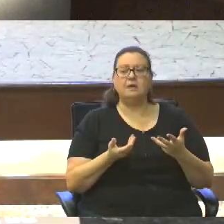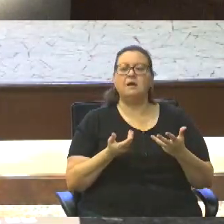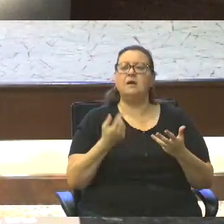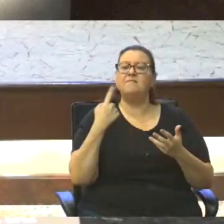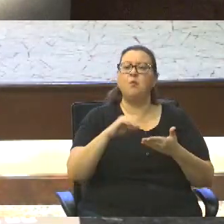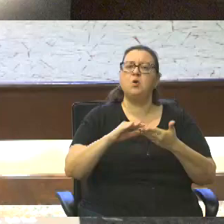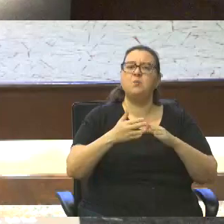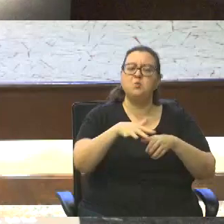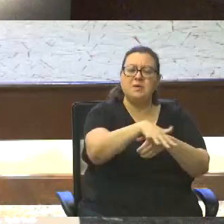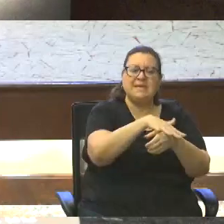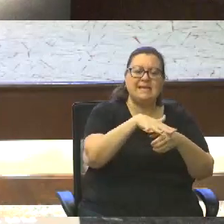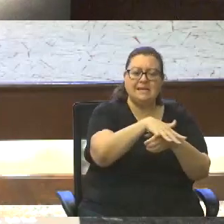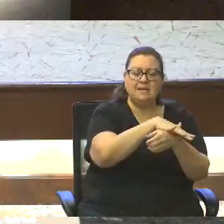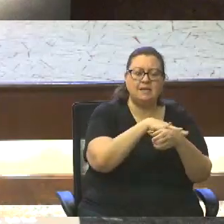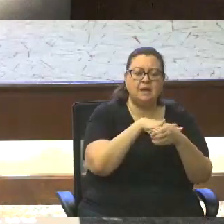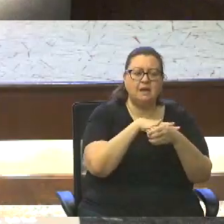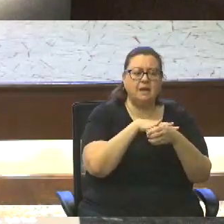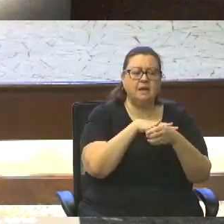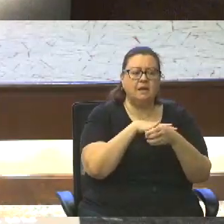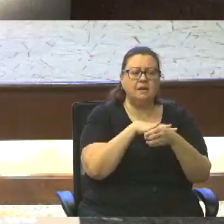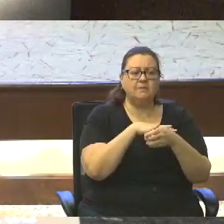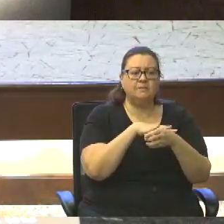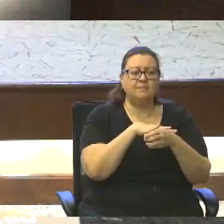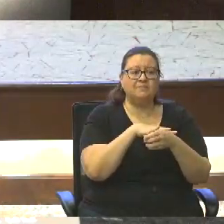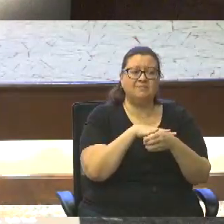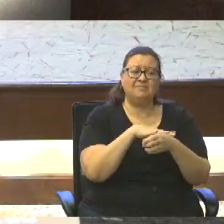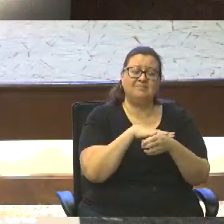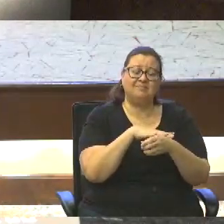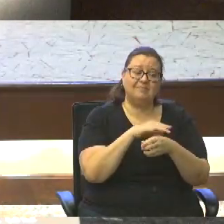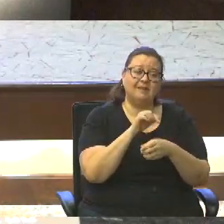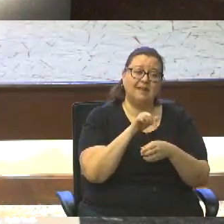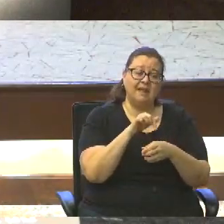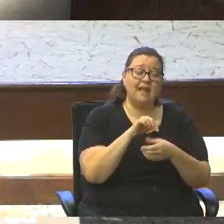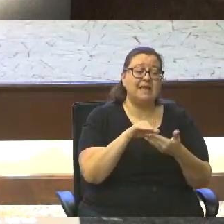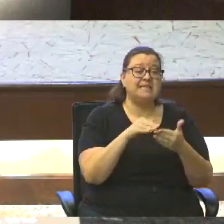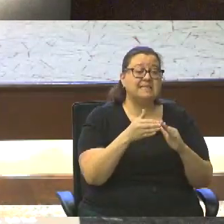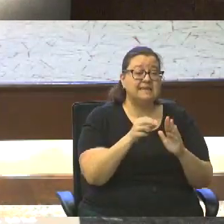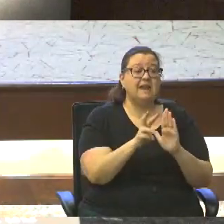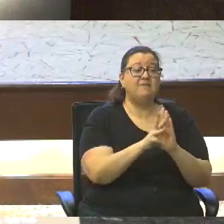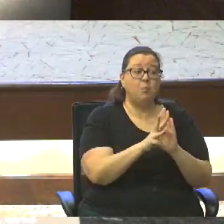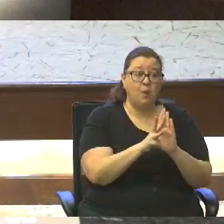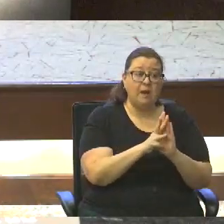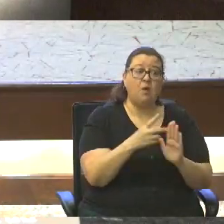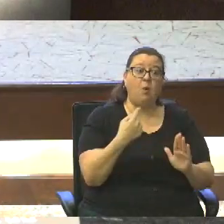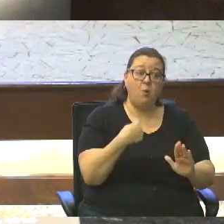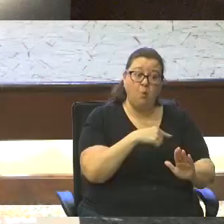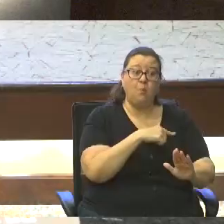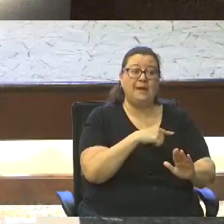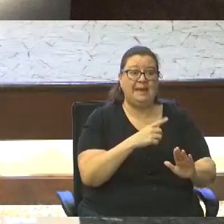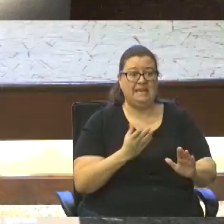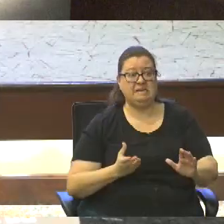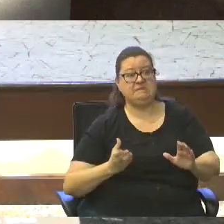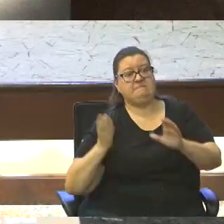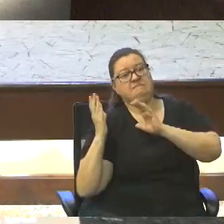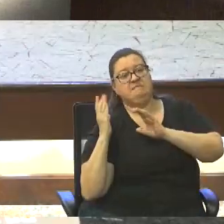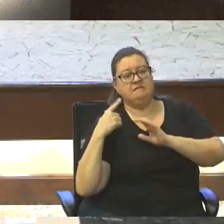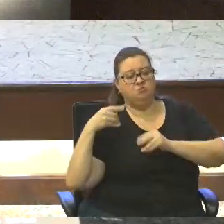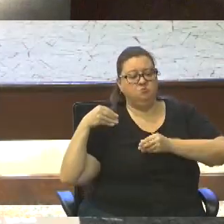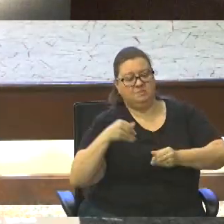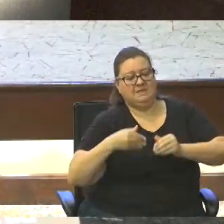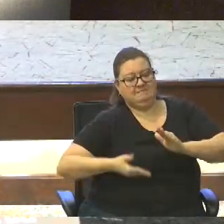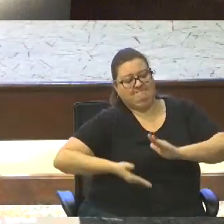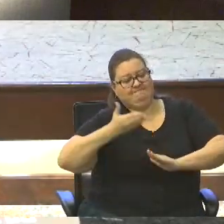is that this is yet another regional undertaking that the city of Waco solely shoulders for our